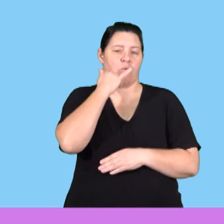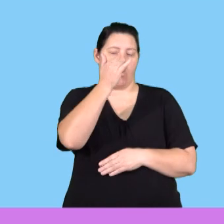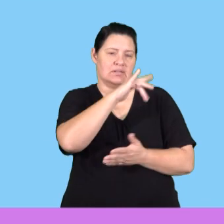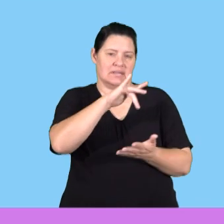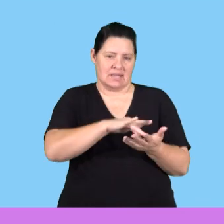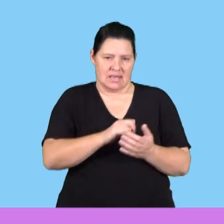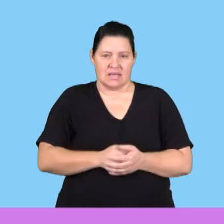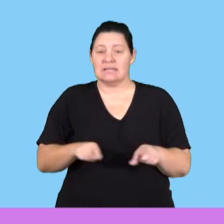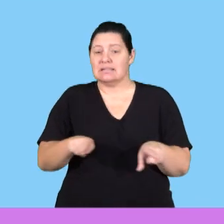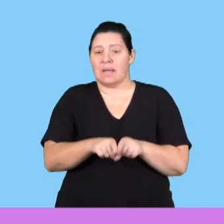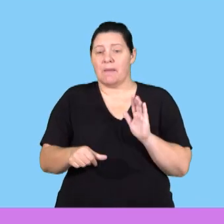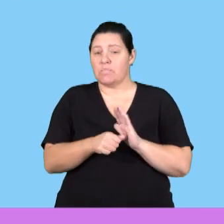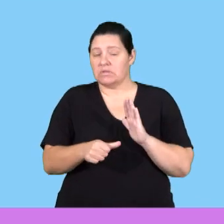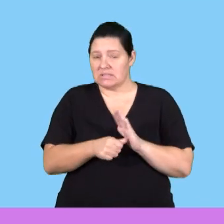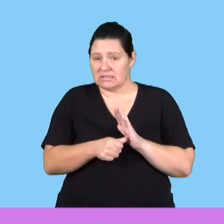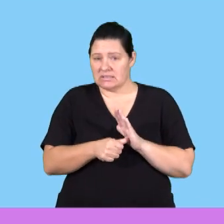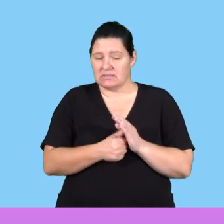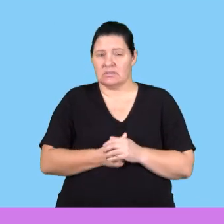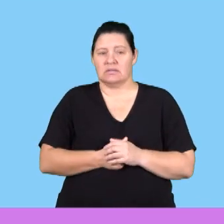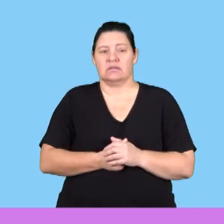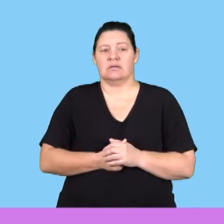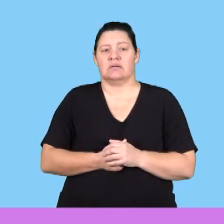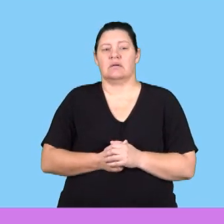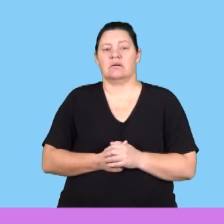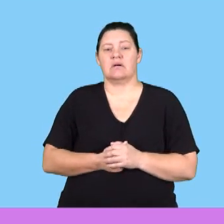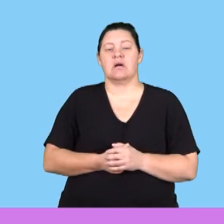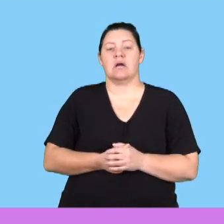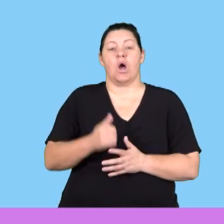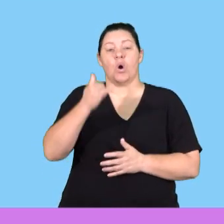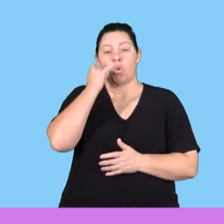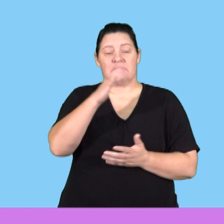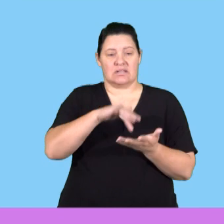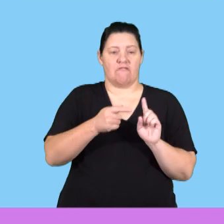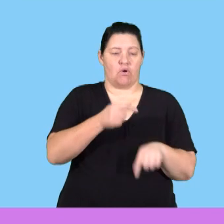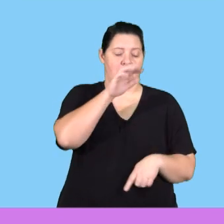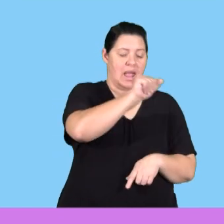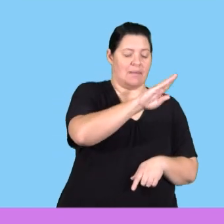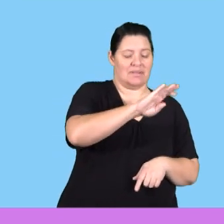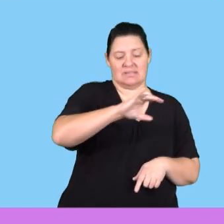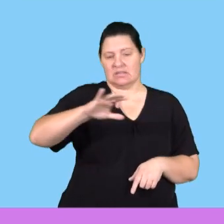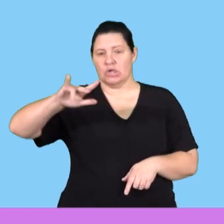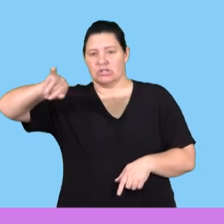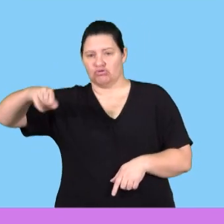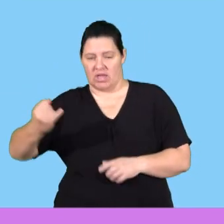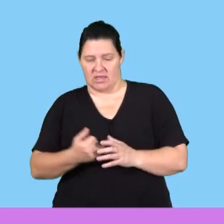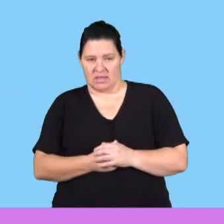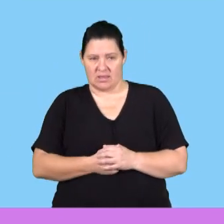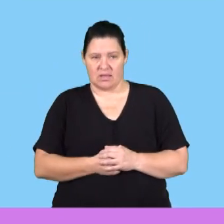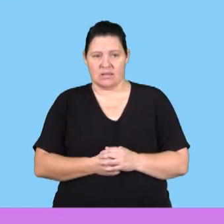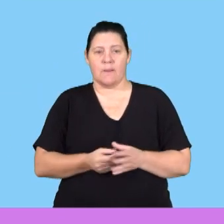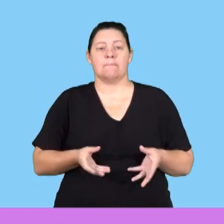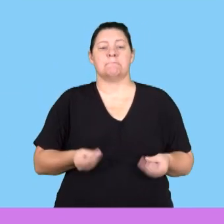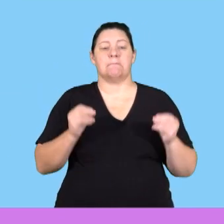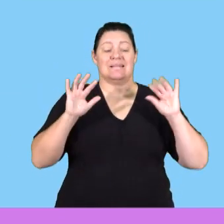working at call centers. And also important to note here is that we listed the call centers from A to J,